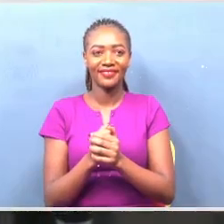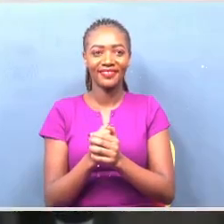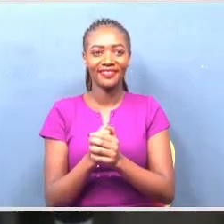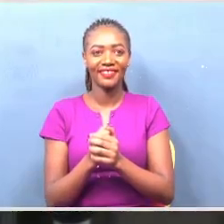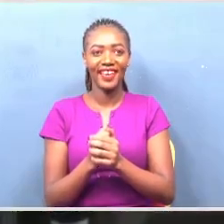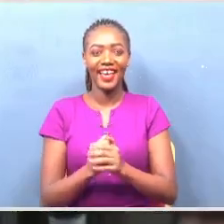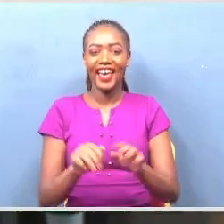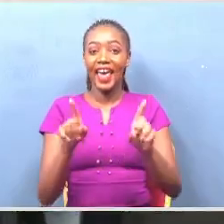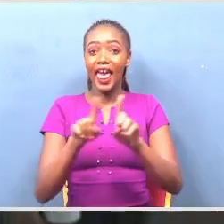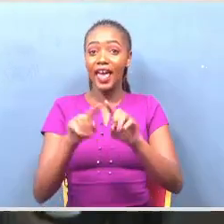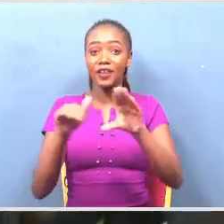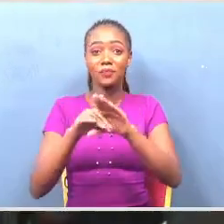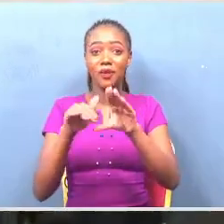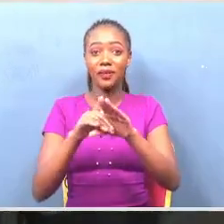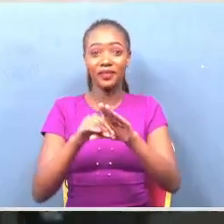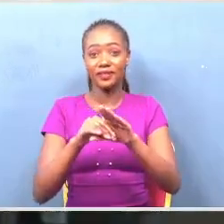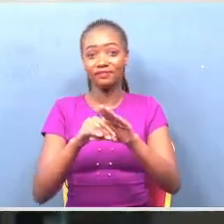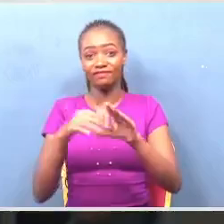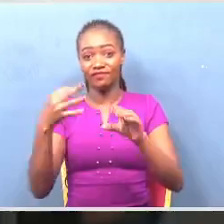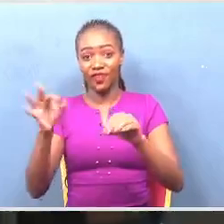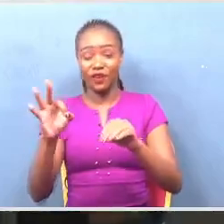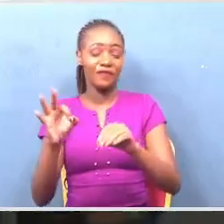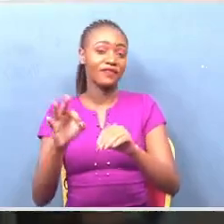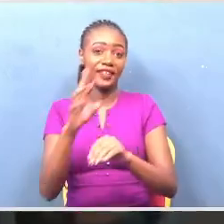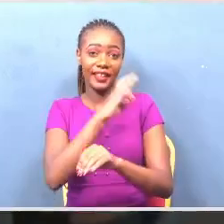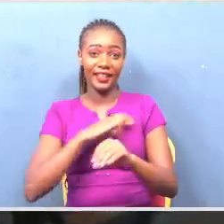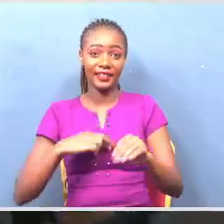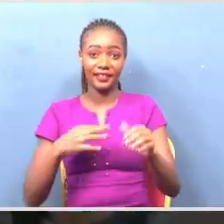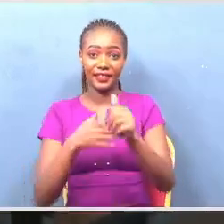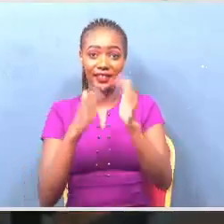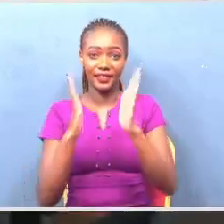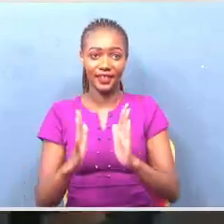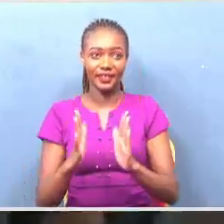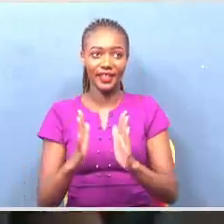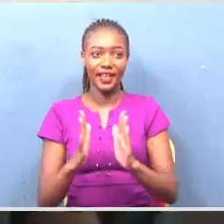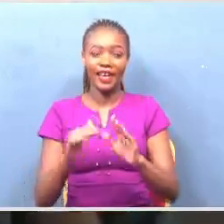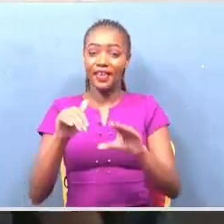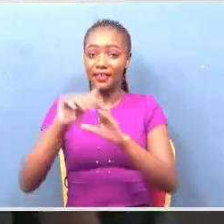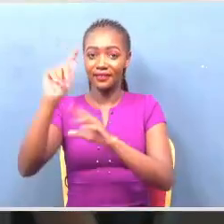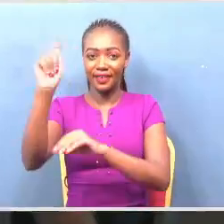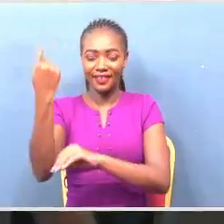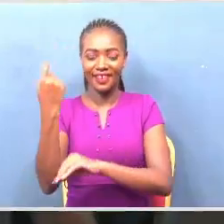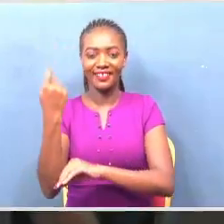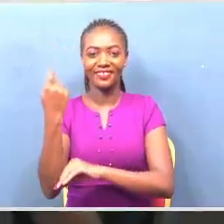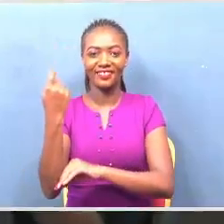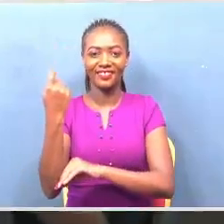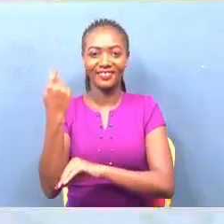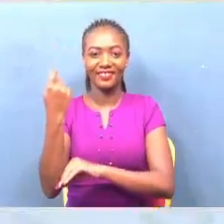and members of the clergy in the Republic of Kenya,